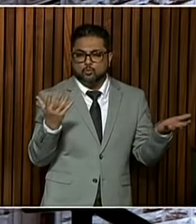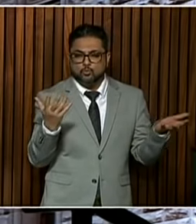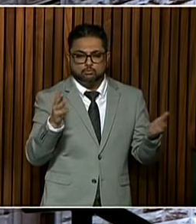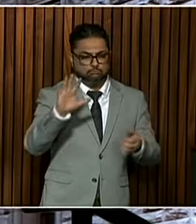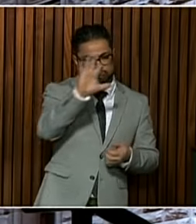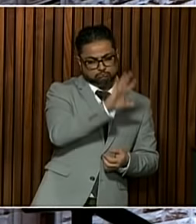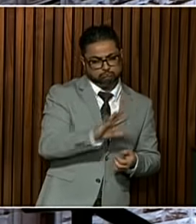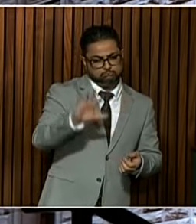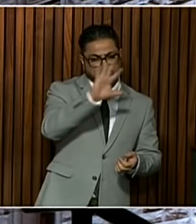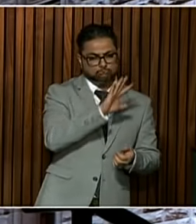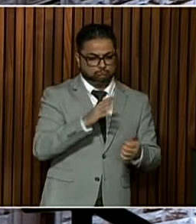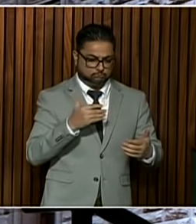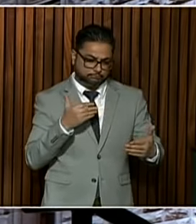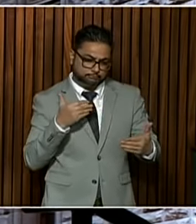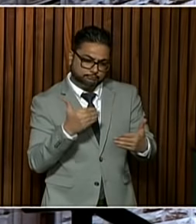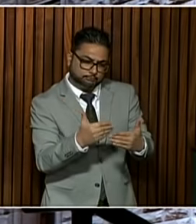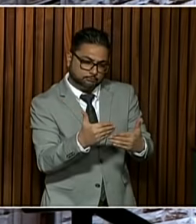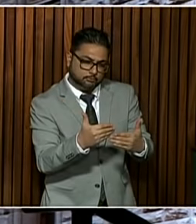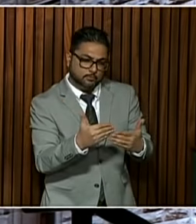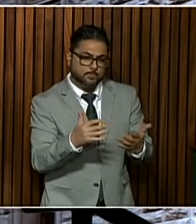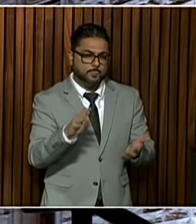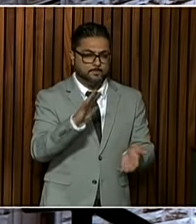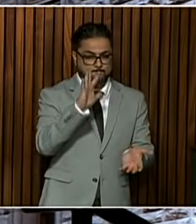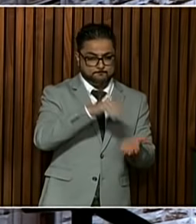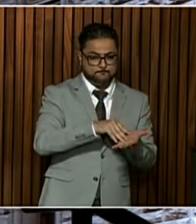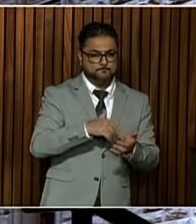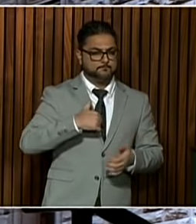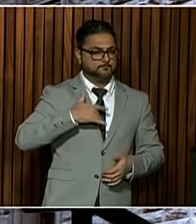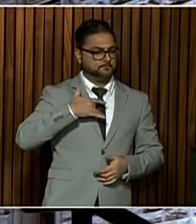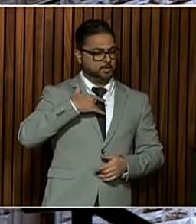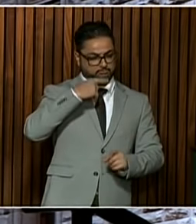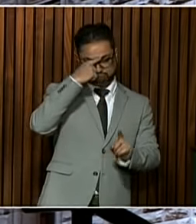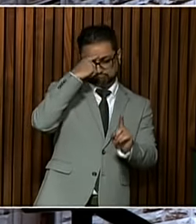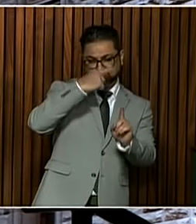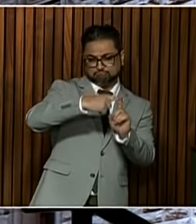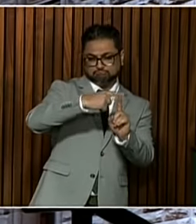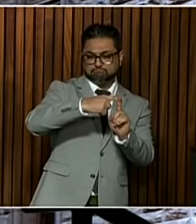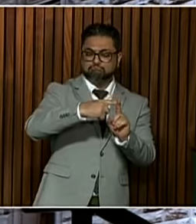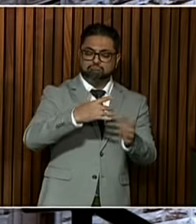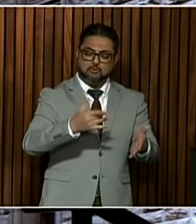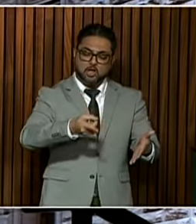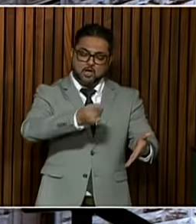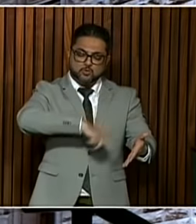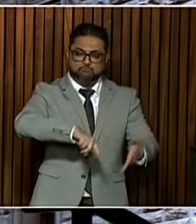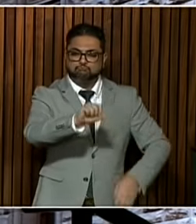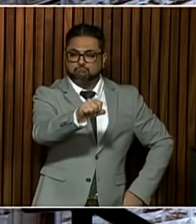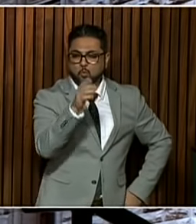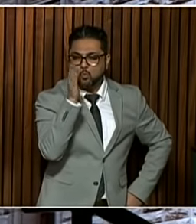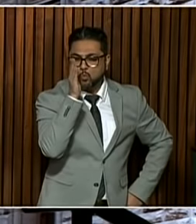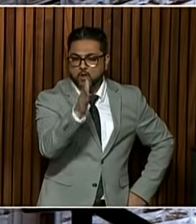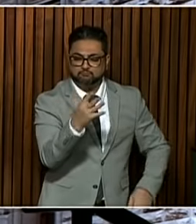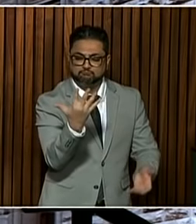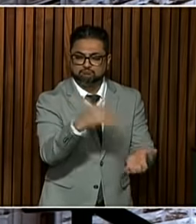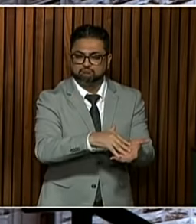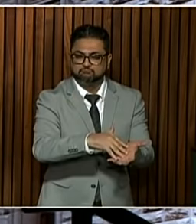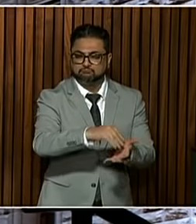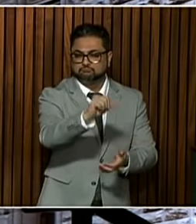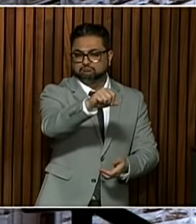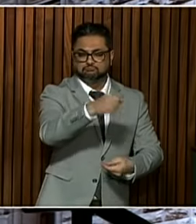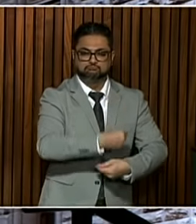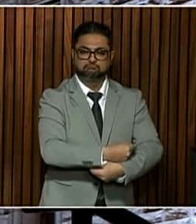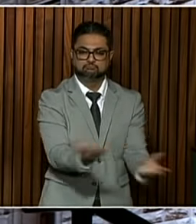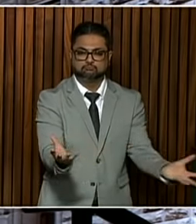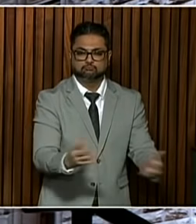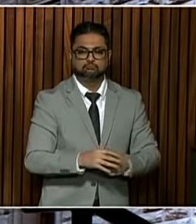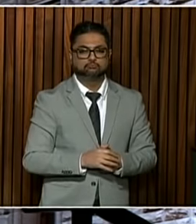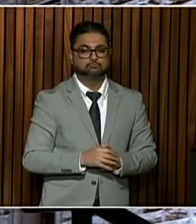optimistic. Maybe by the end of the weekend, early part of next week, we'll be at that 5. But it's all these different labs and components and